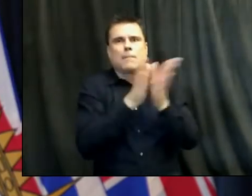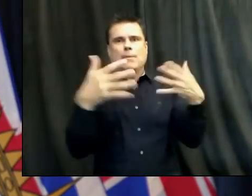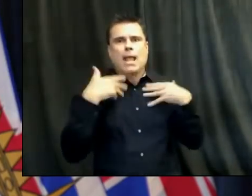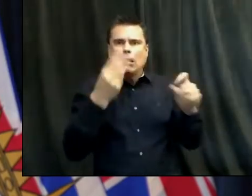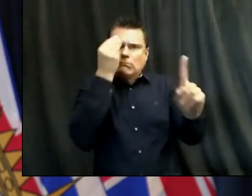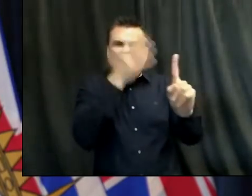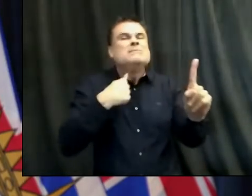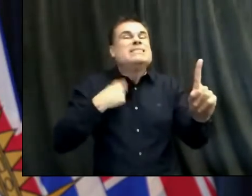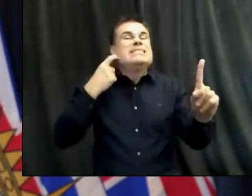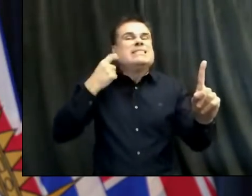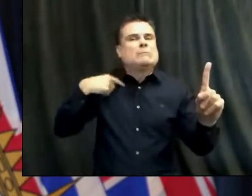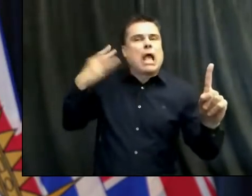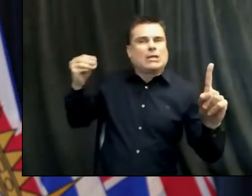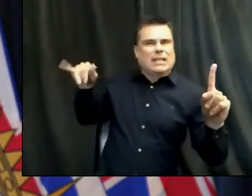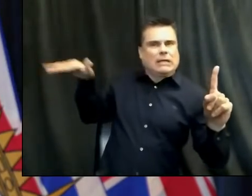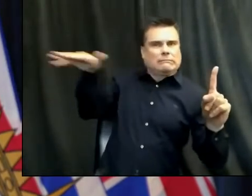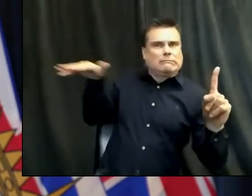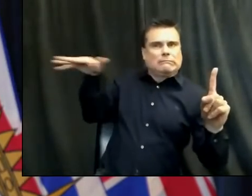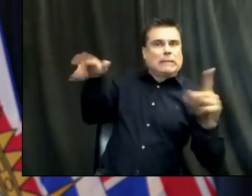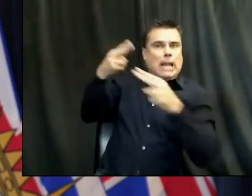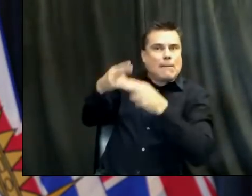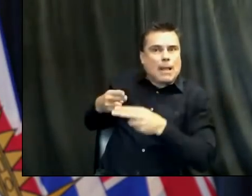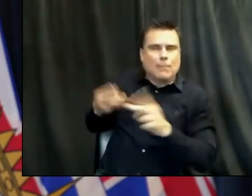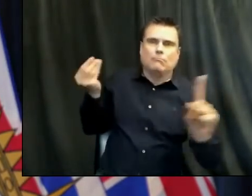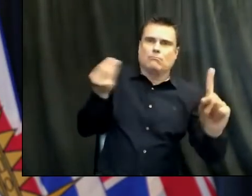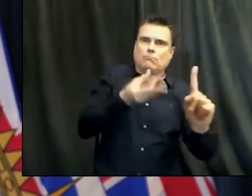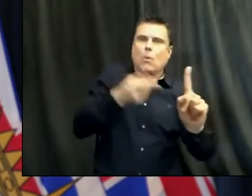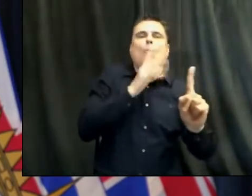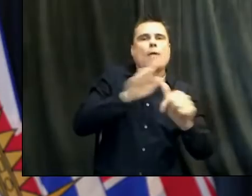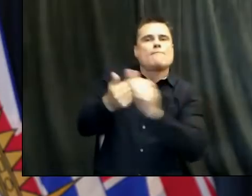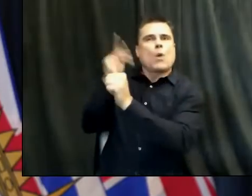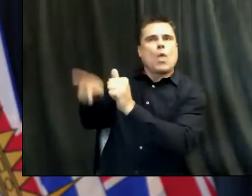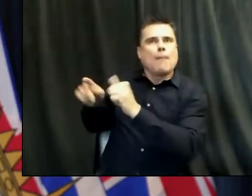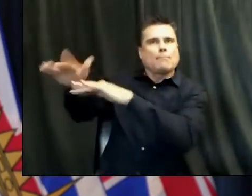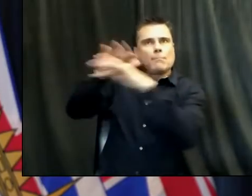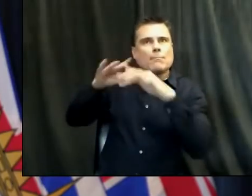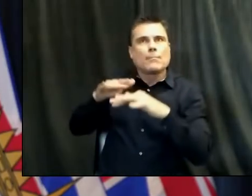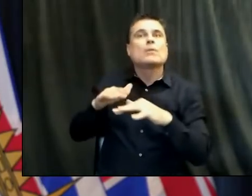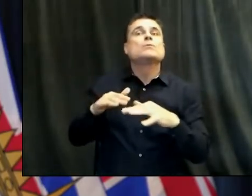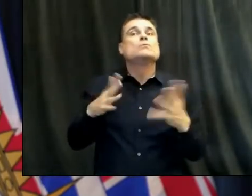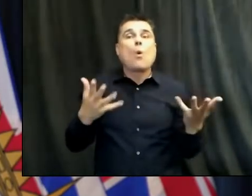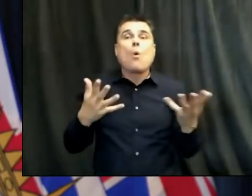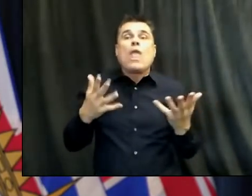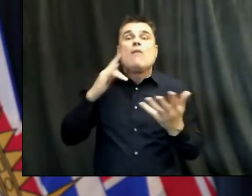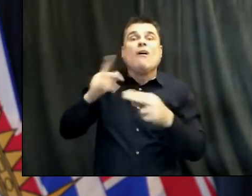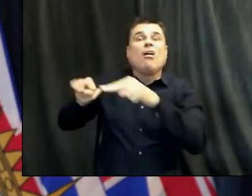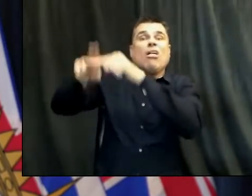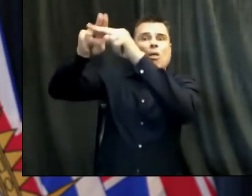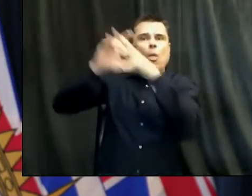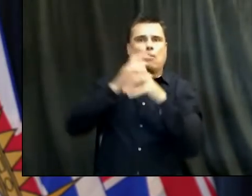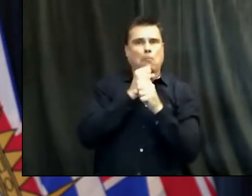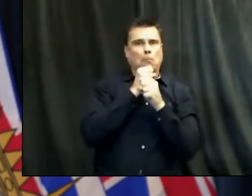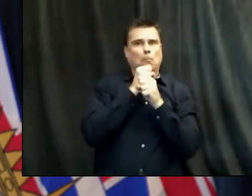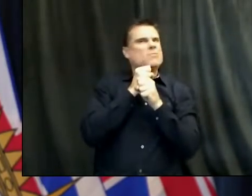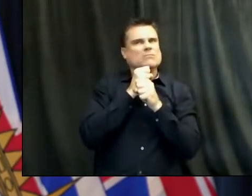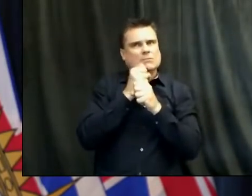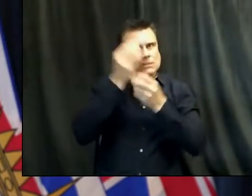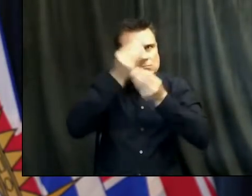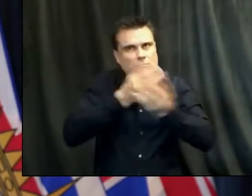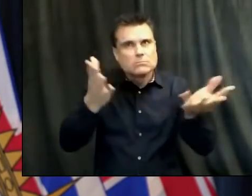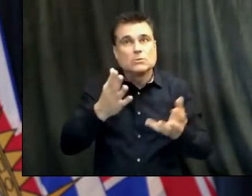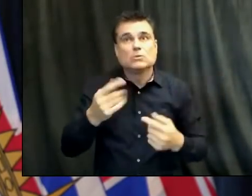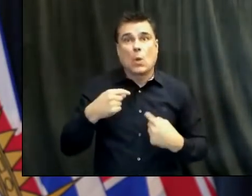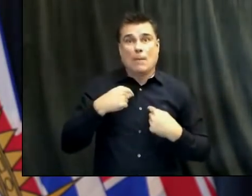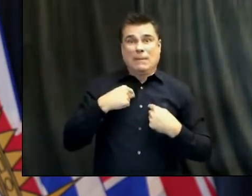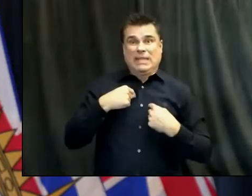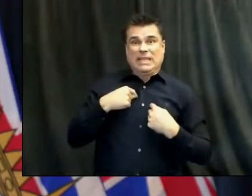sometimes people don't get that fulsome phone call from public health for 24 to 48 hours. They just get the basic information of